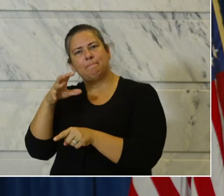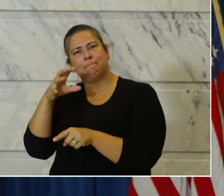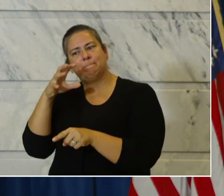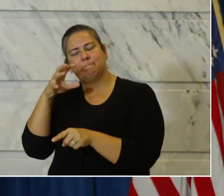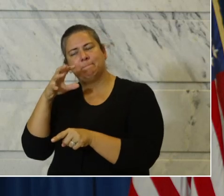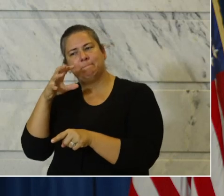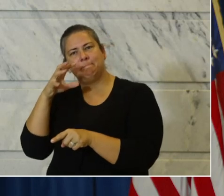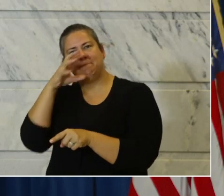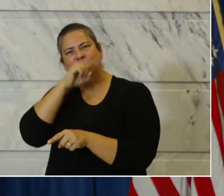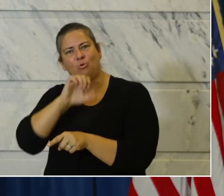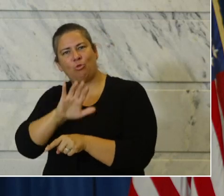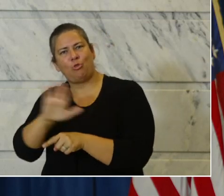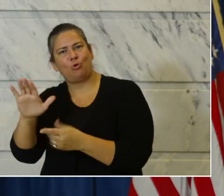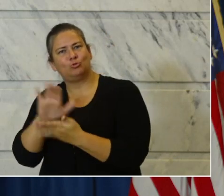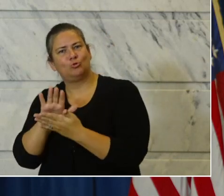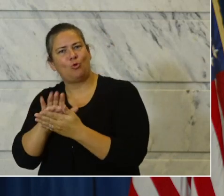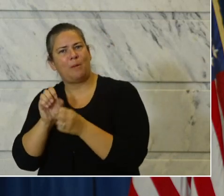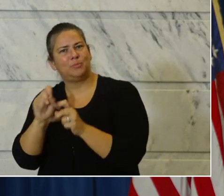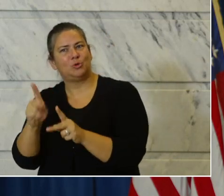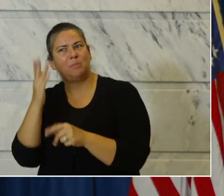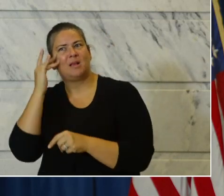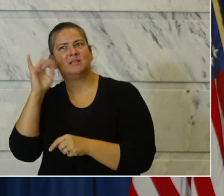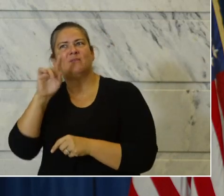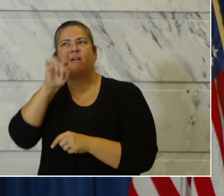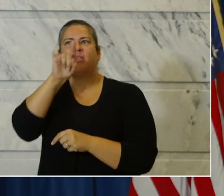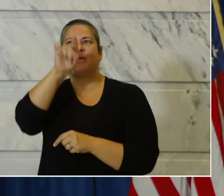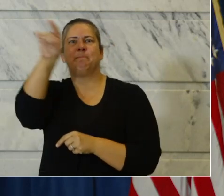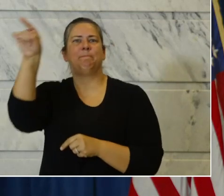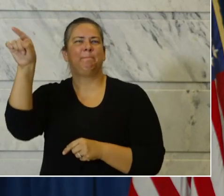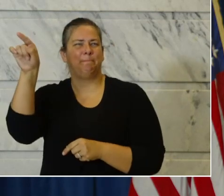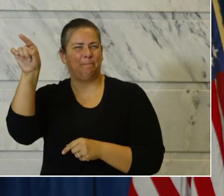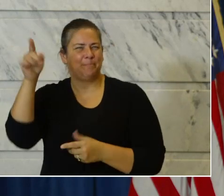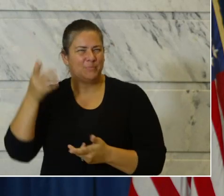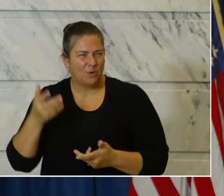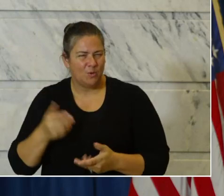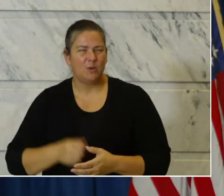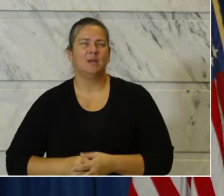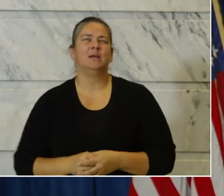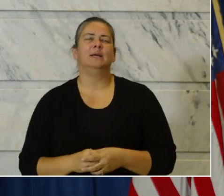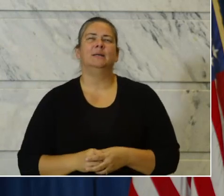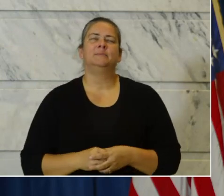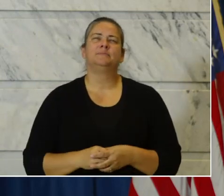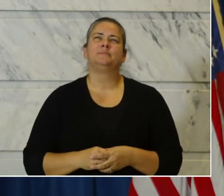on opportunities because of other decisions. But this also makes us